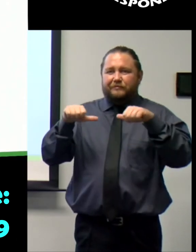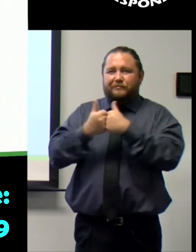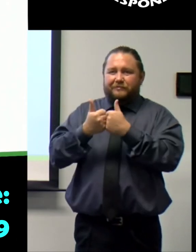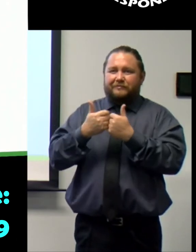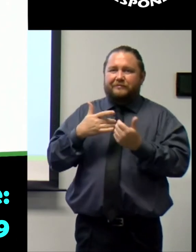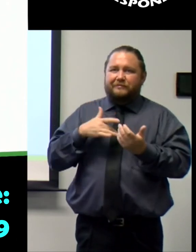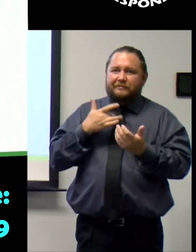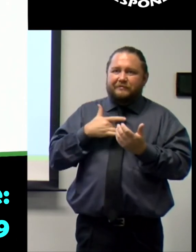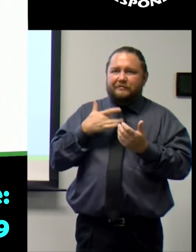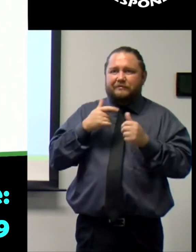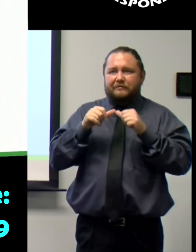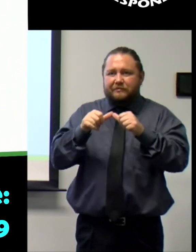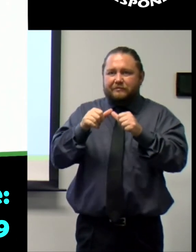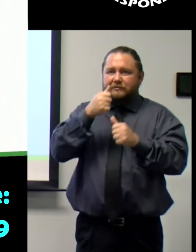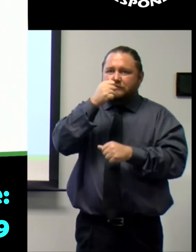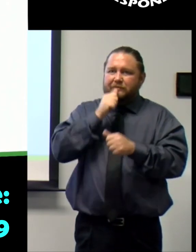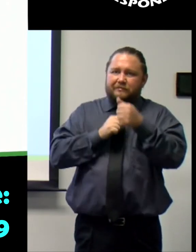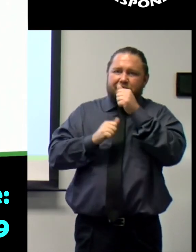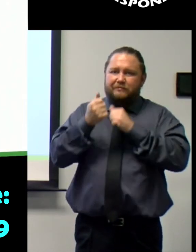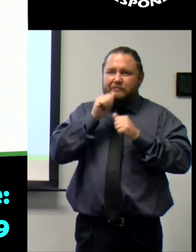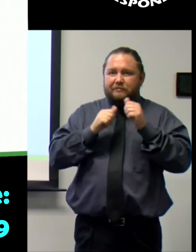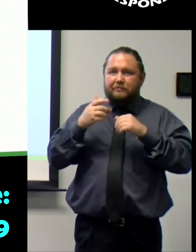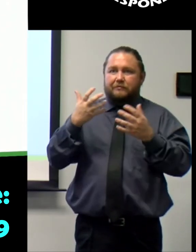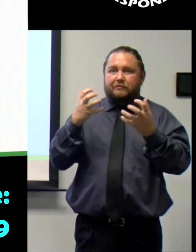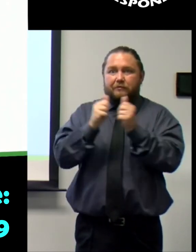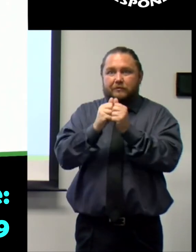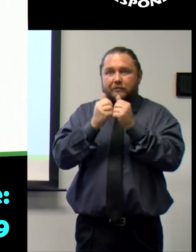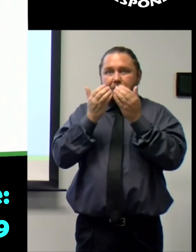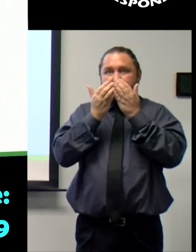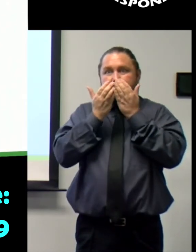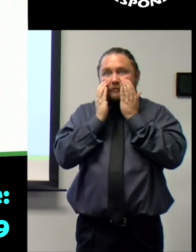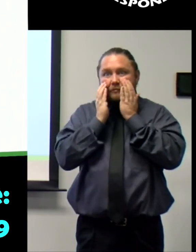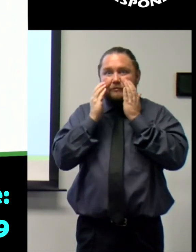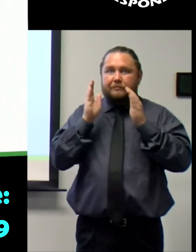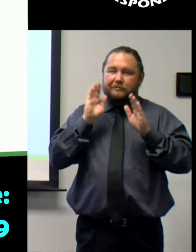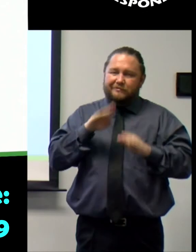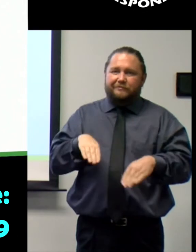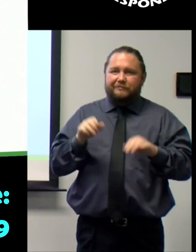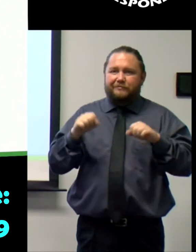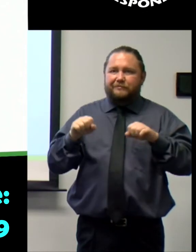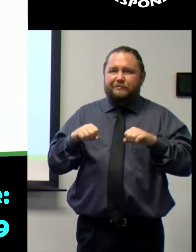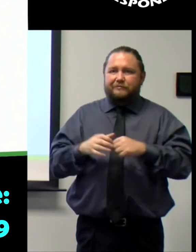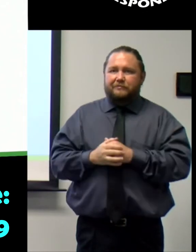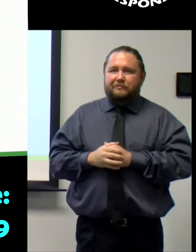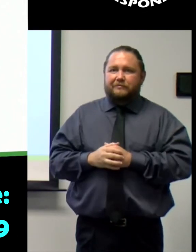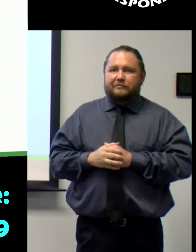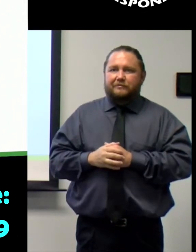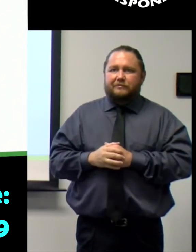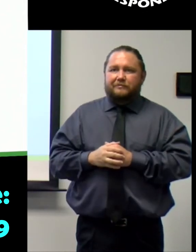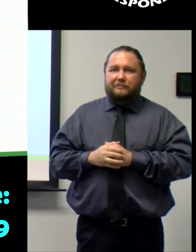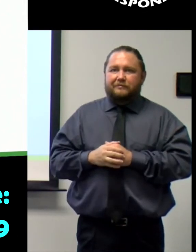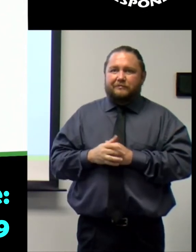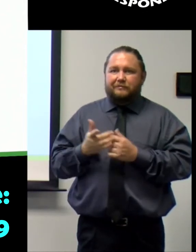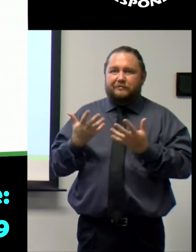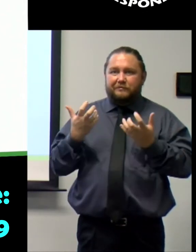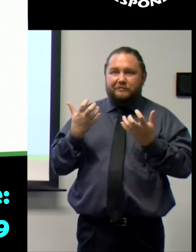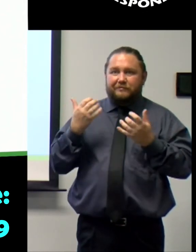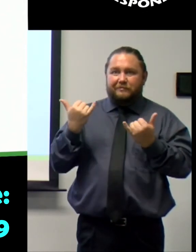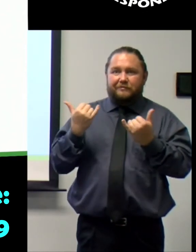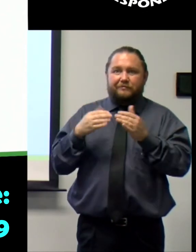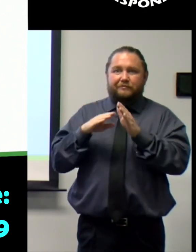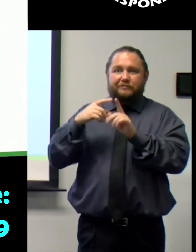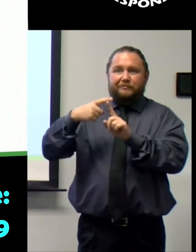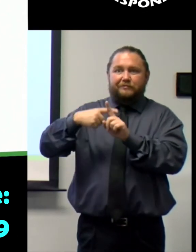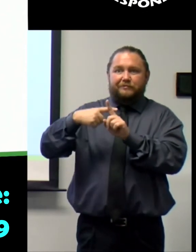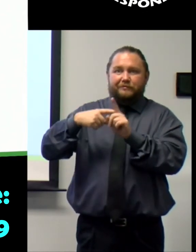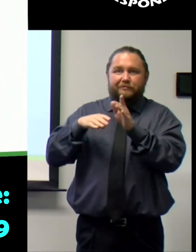face coverings, because it does allow for us to come out and gather together. It does allow for people to go out and enjoy time at the restaurants, time in